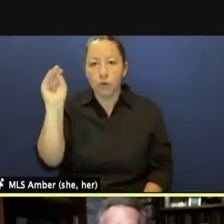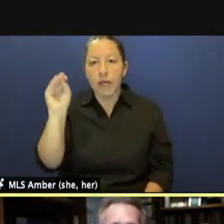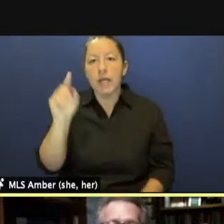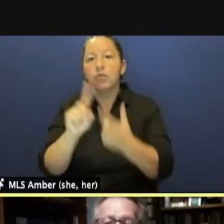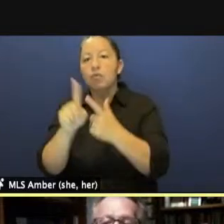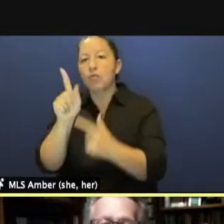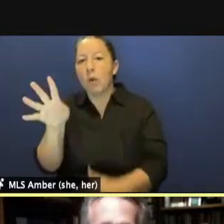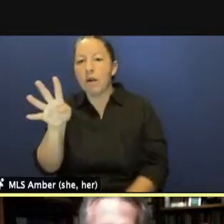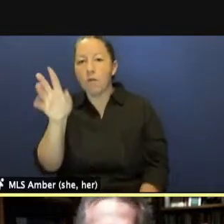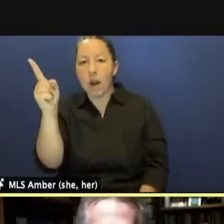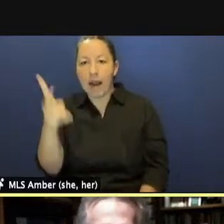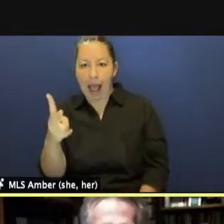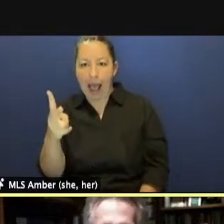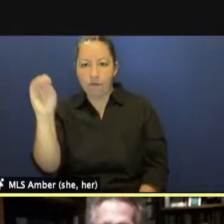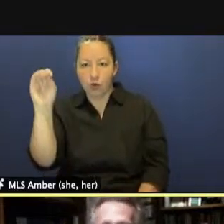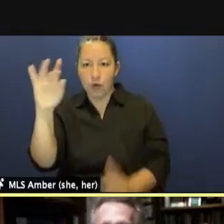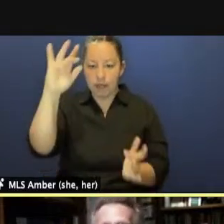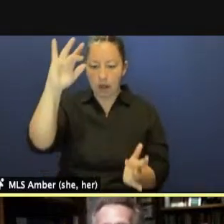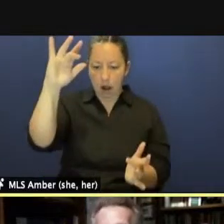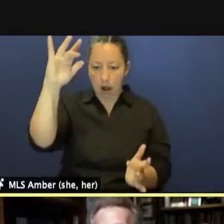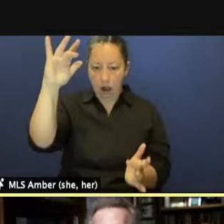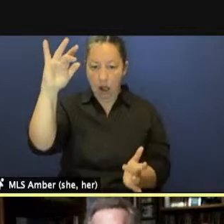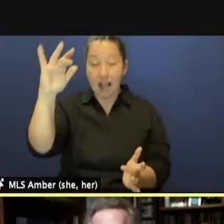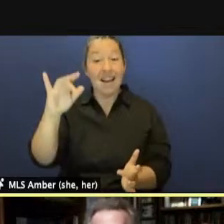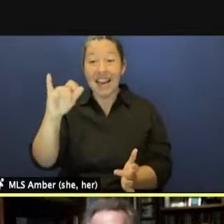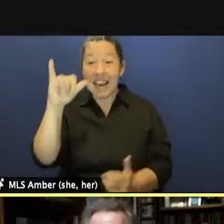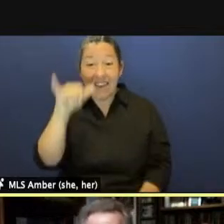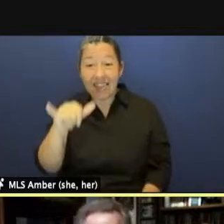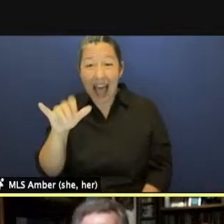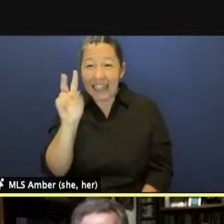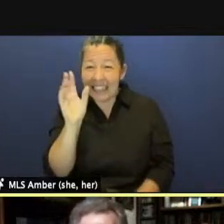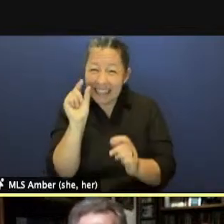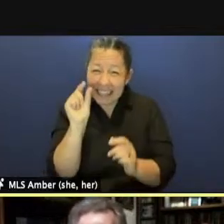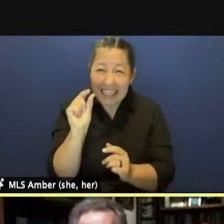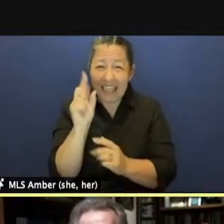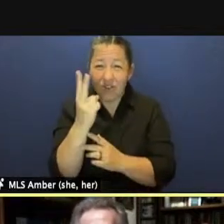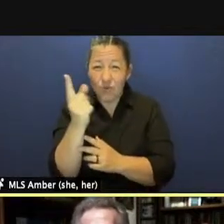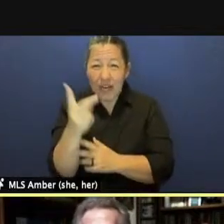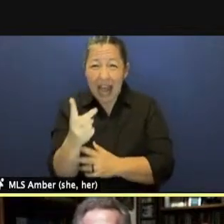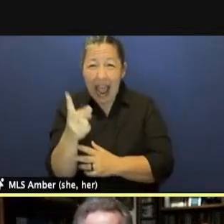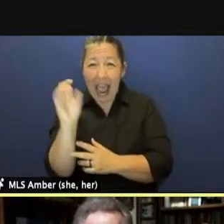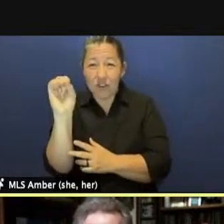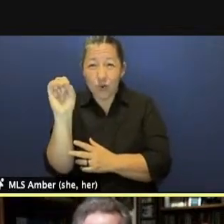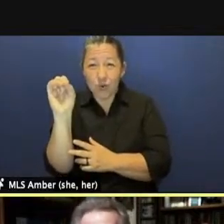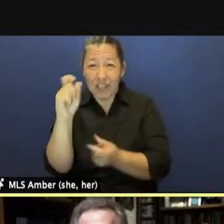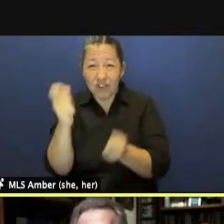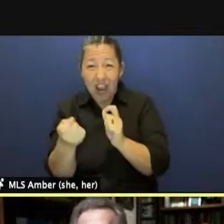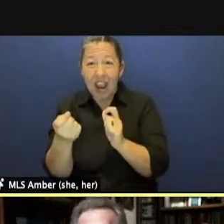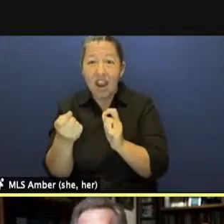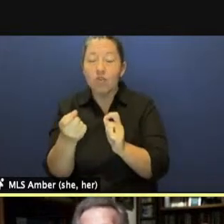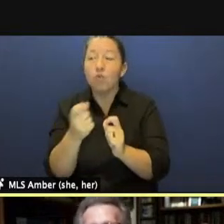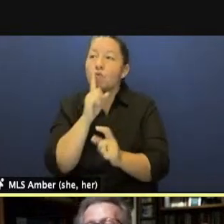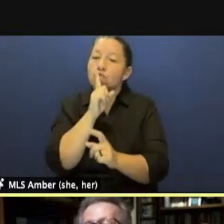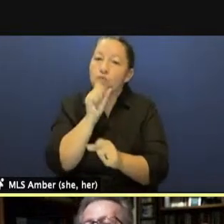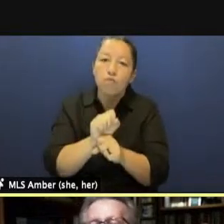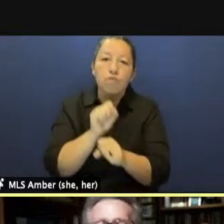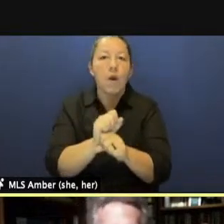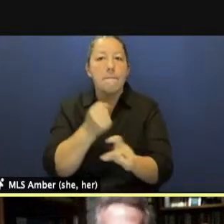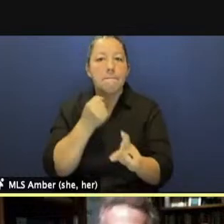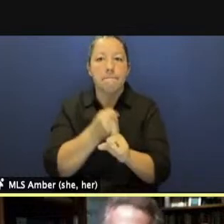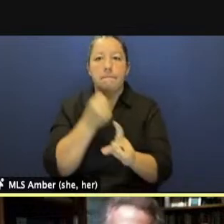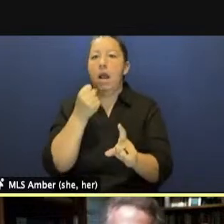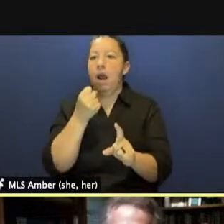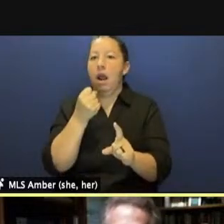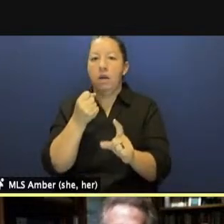degrees. And even that makes major changes in our climate. When we look at other planets that